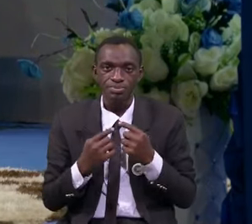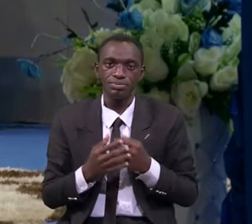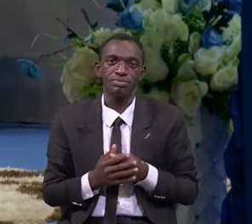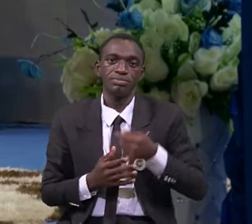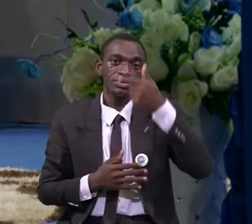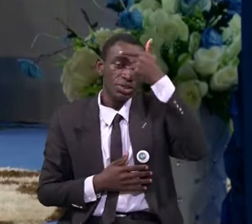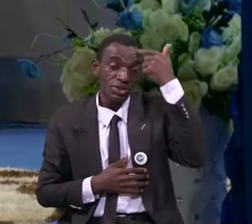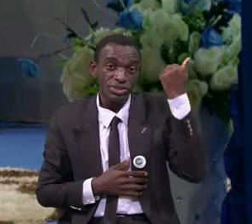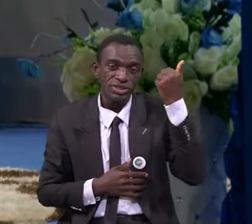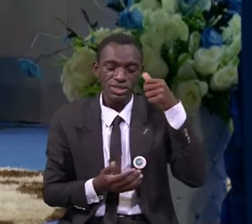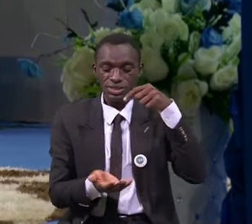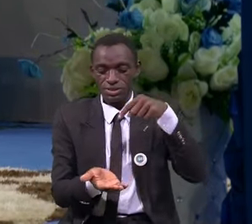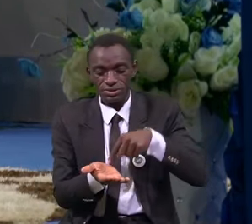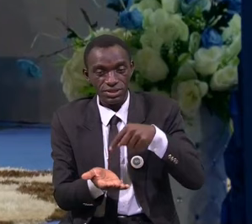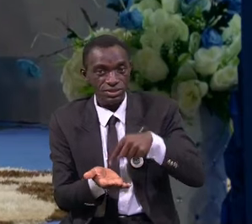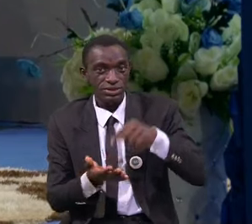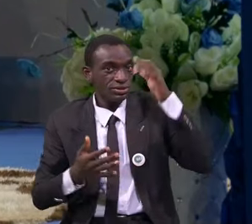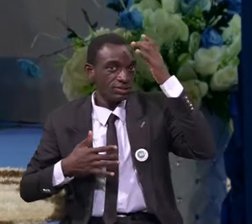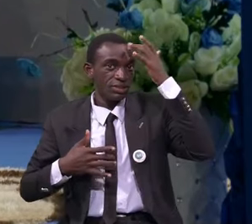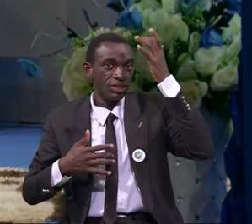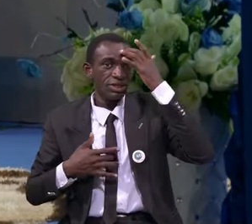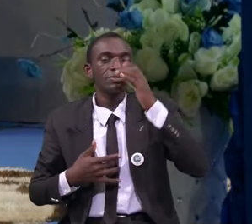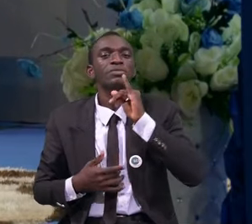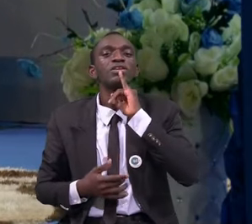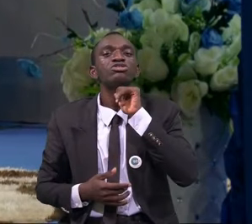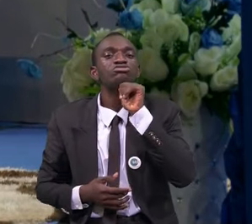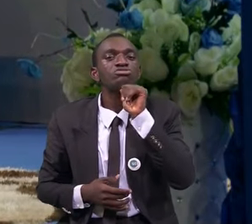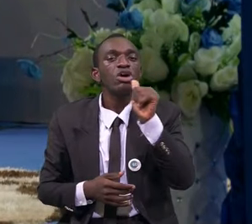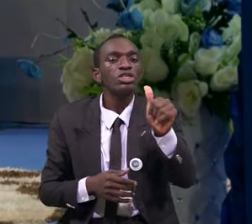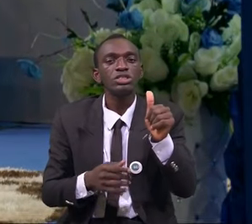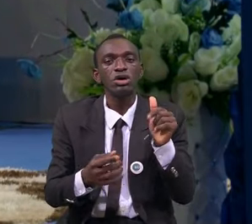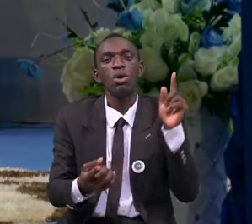because this sickness is not unto